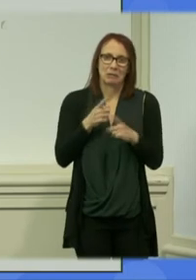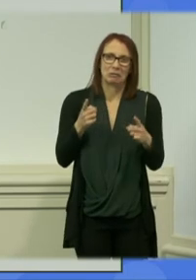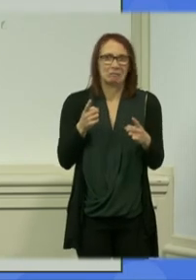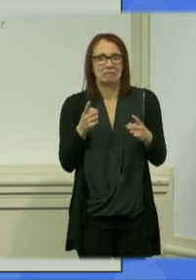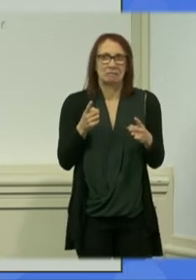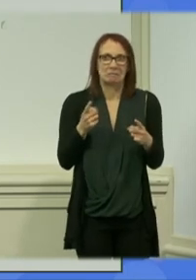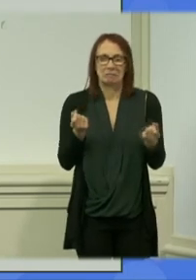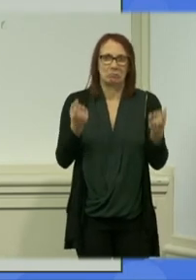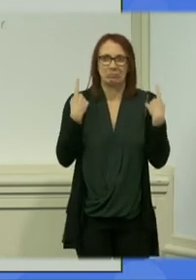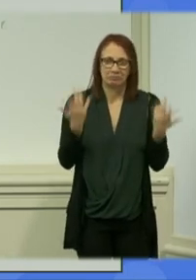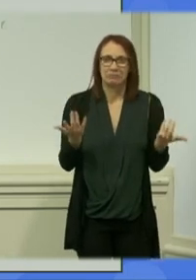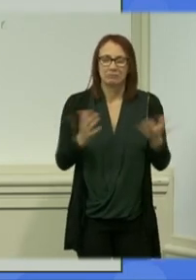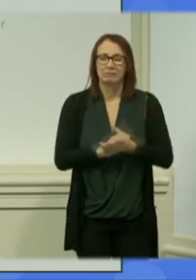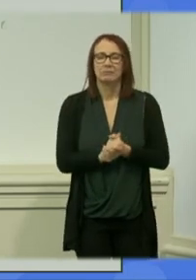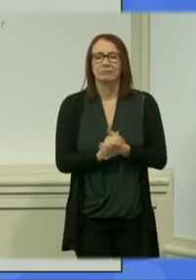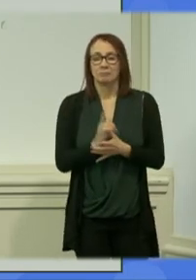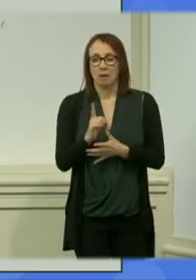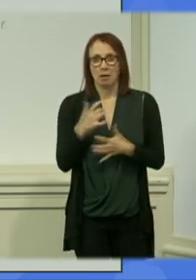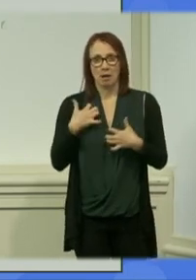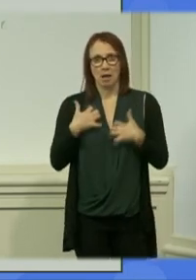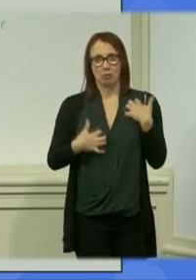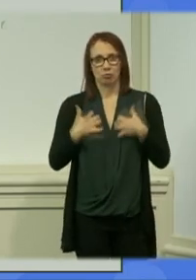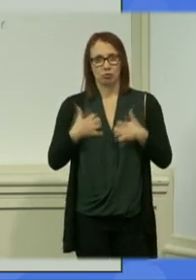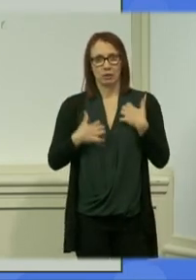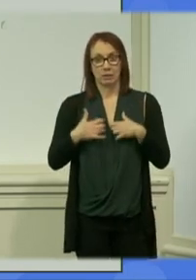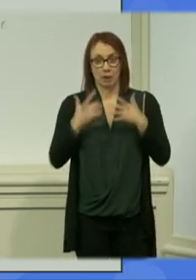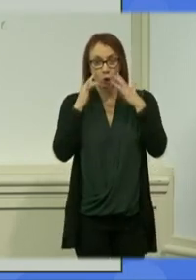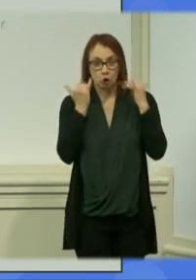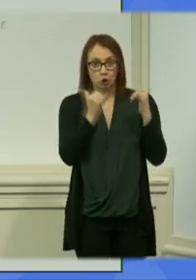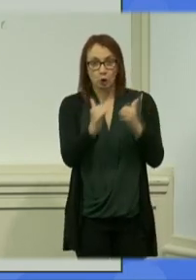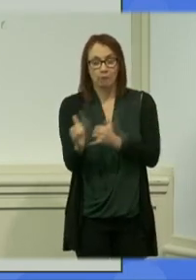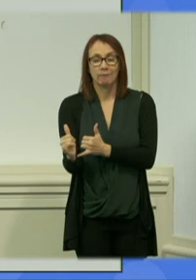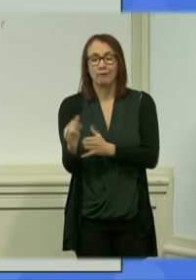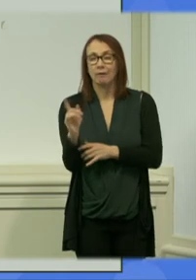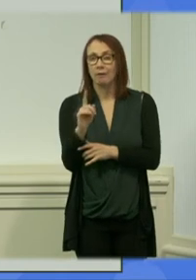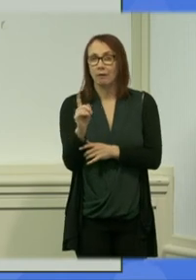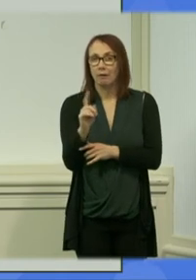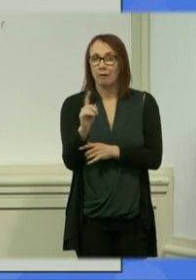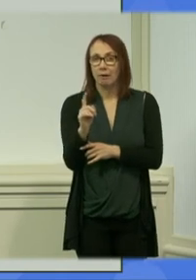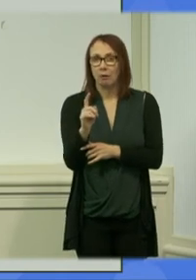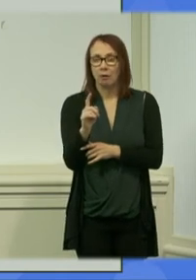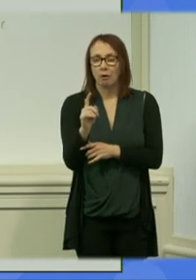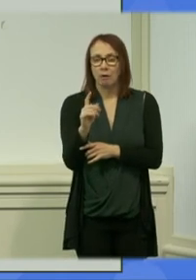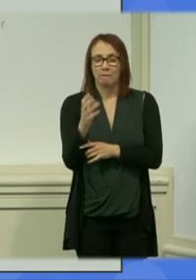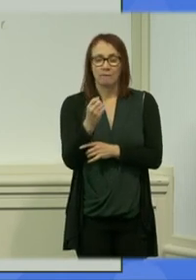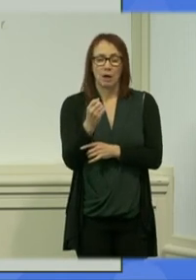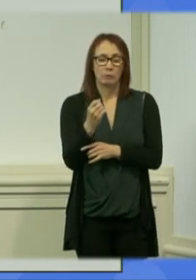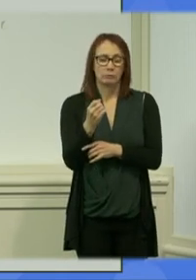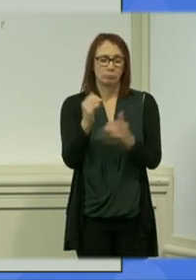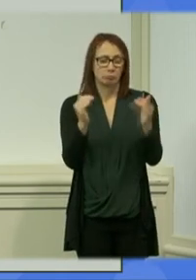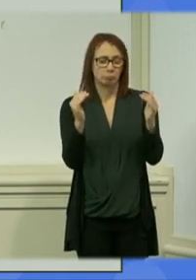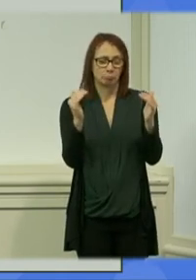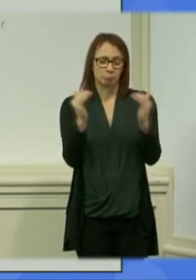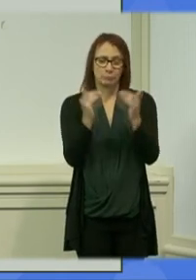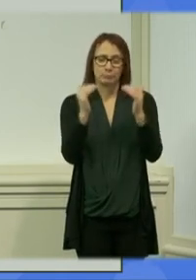know very little. But what was really interesting in the survey that Deloitte's did was that there was a straight correlation between what you